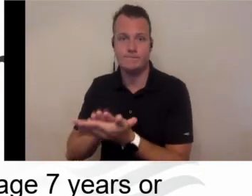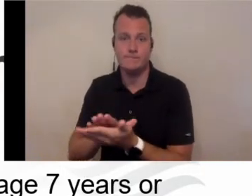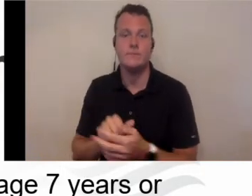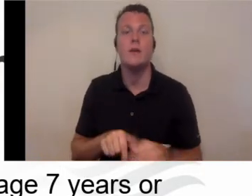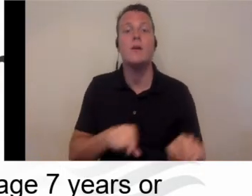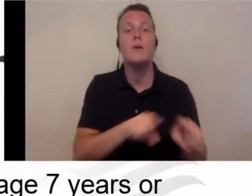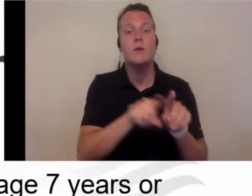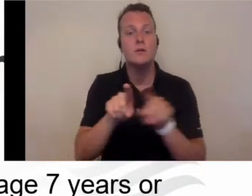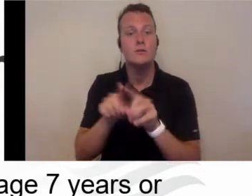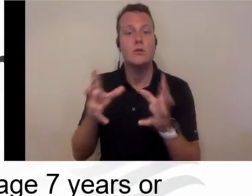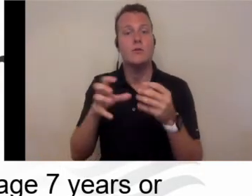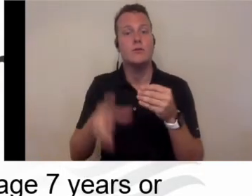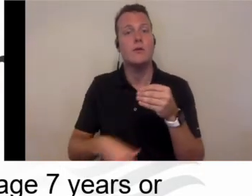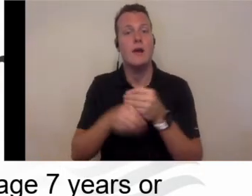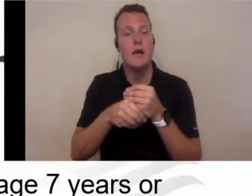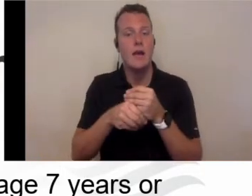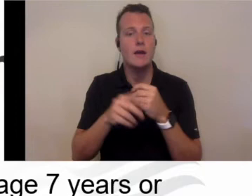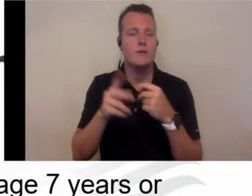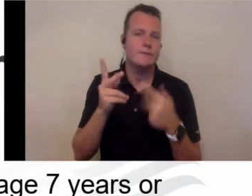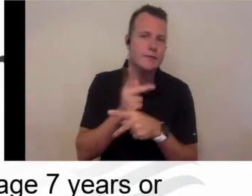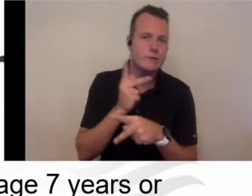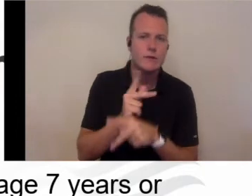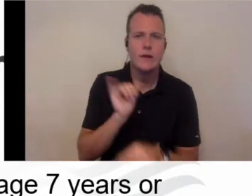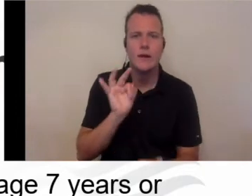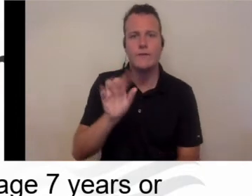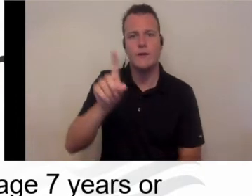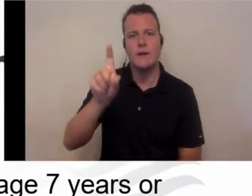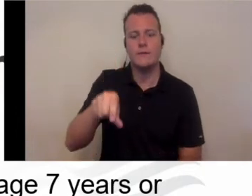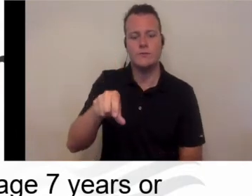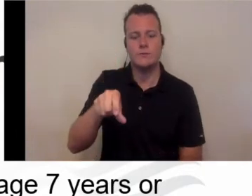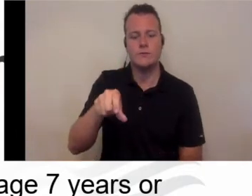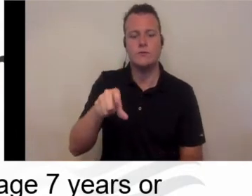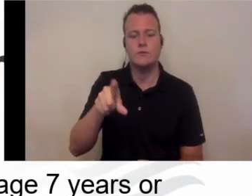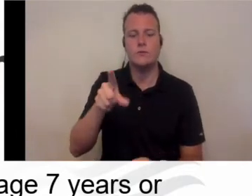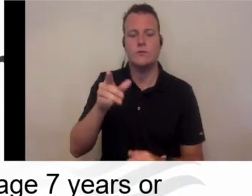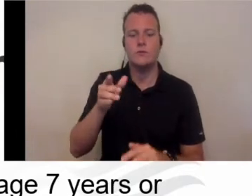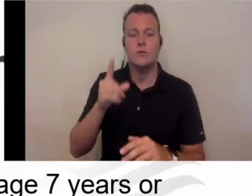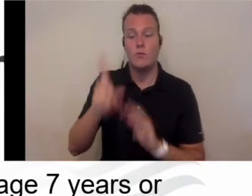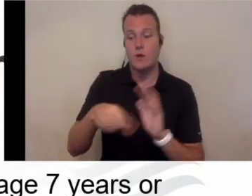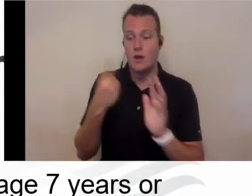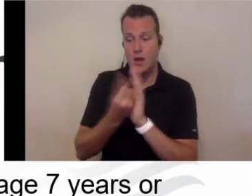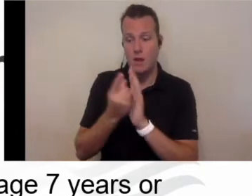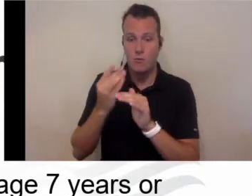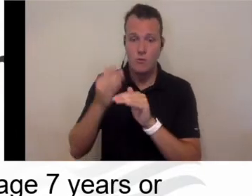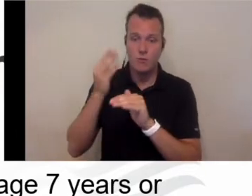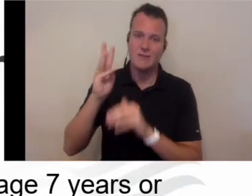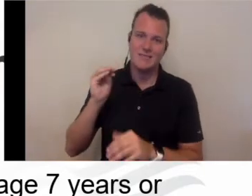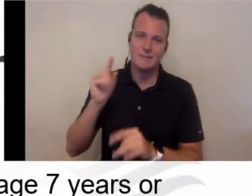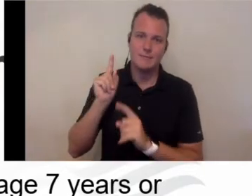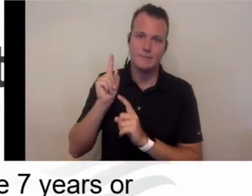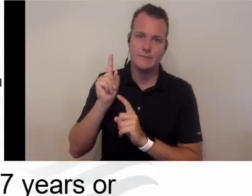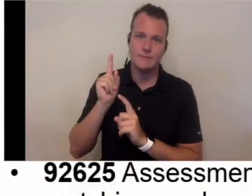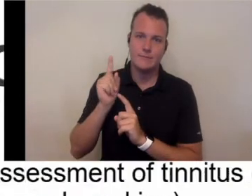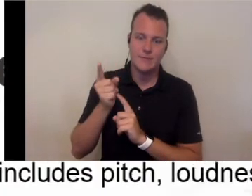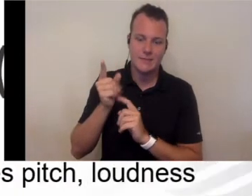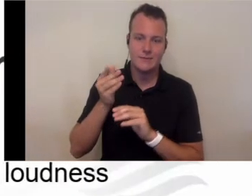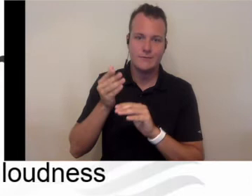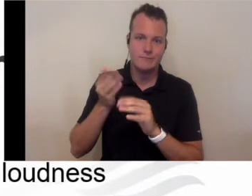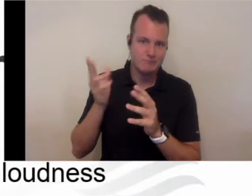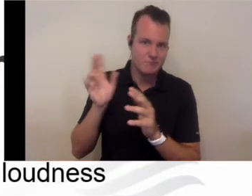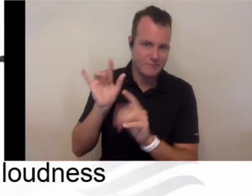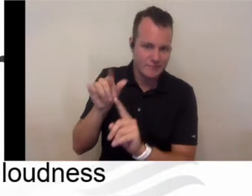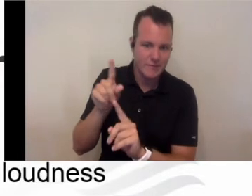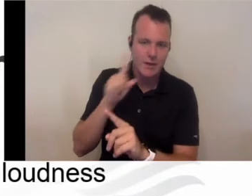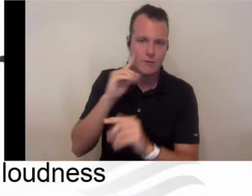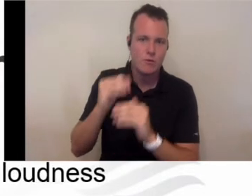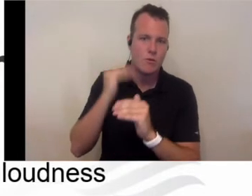and figure out if you have to go over the 1 hour of 60 minutes, also known as, then you would need to know how many units